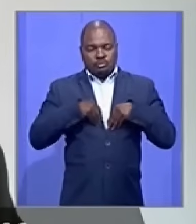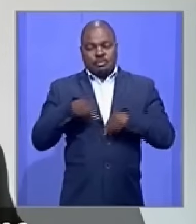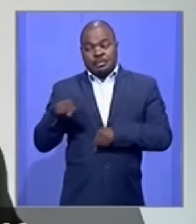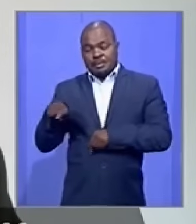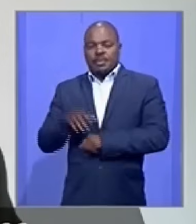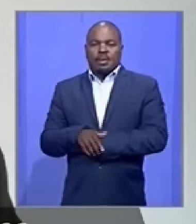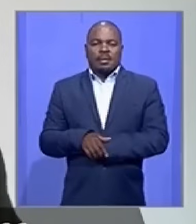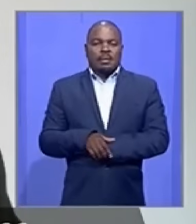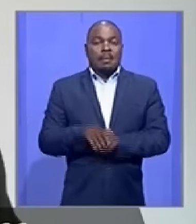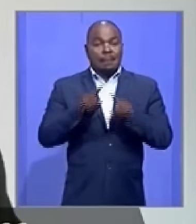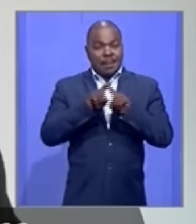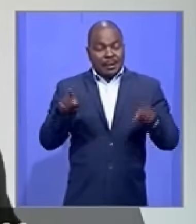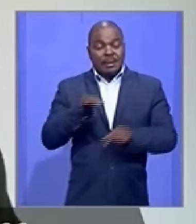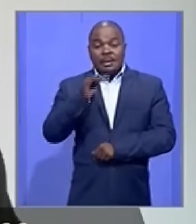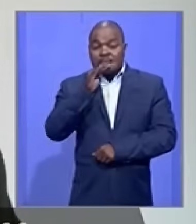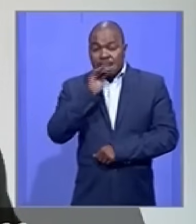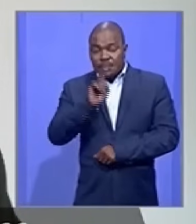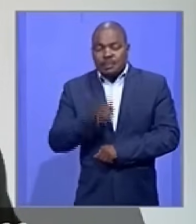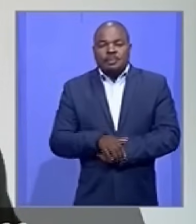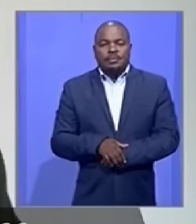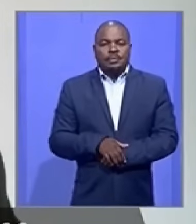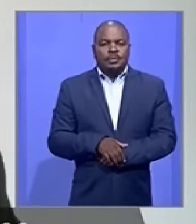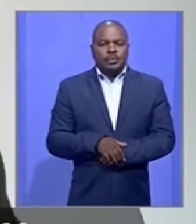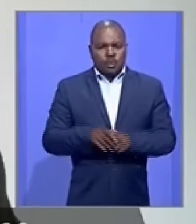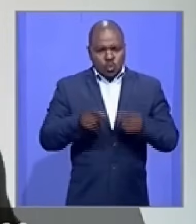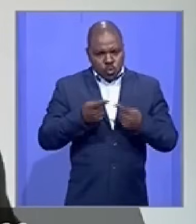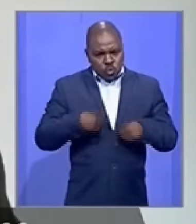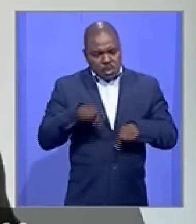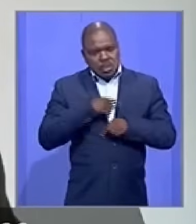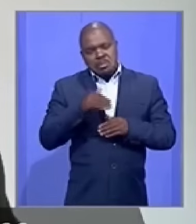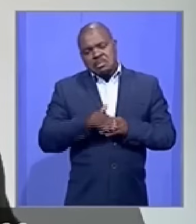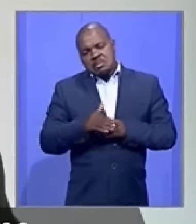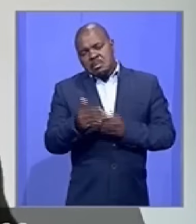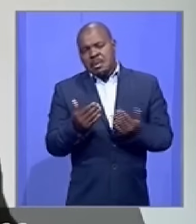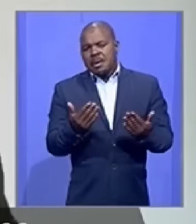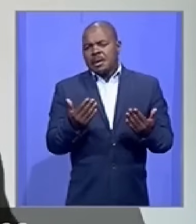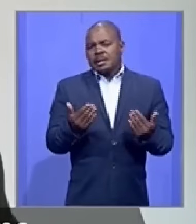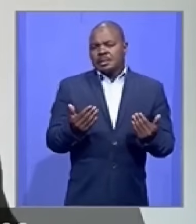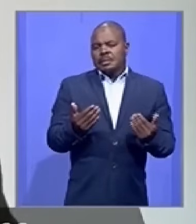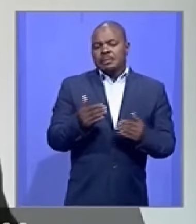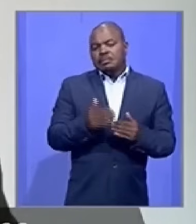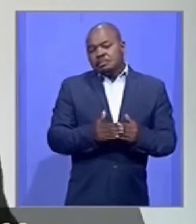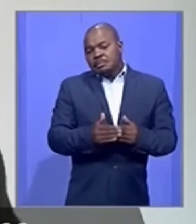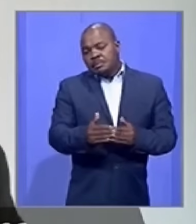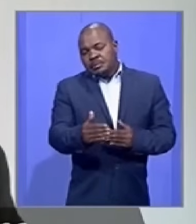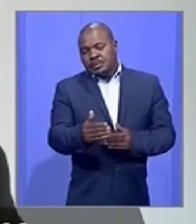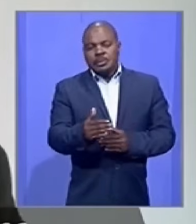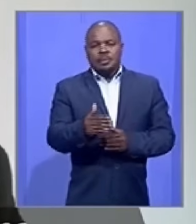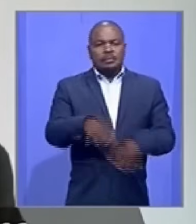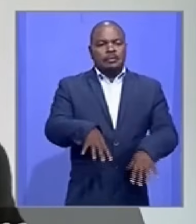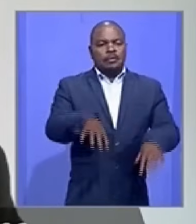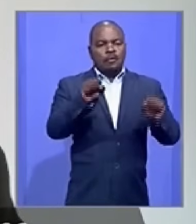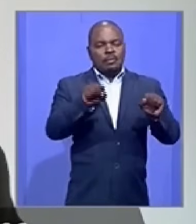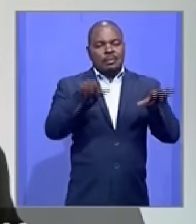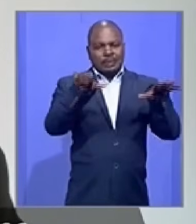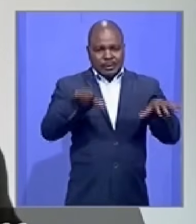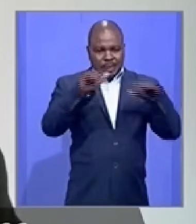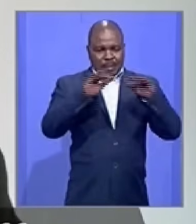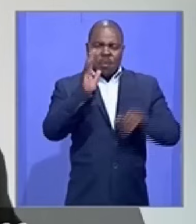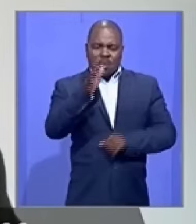This by no means that we are expecting or there is an imminent stage